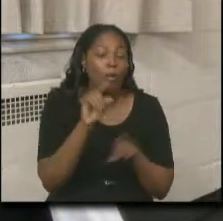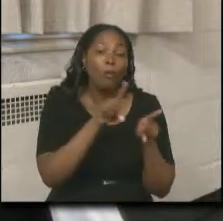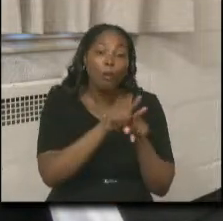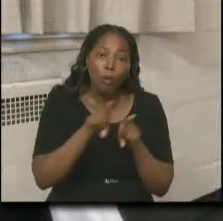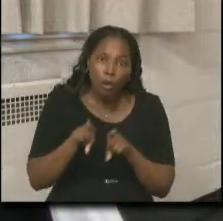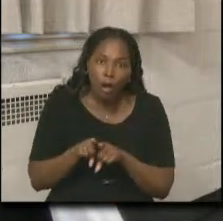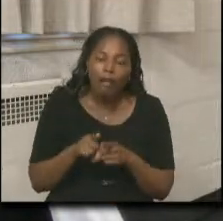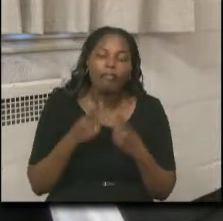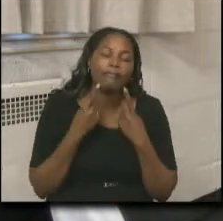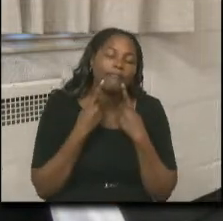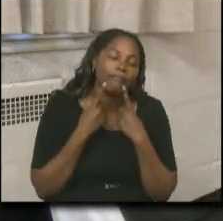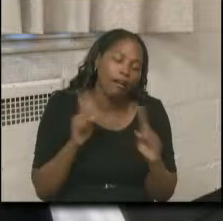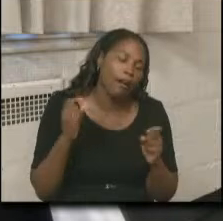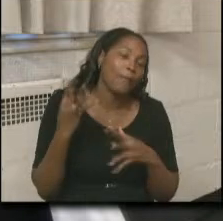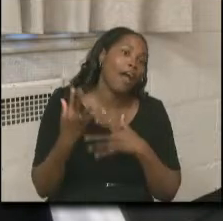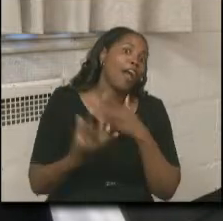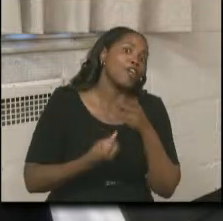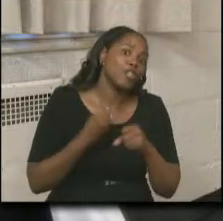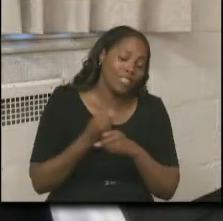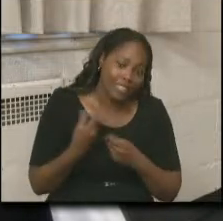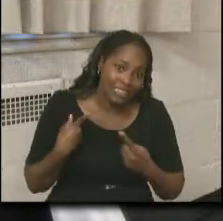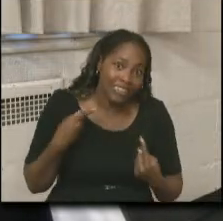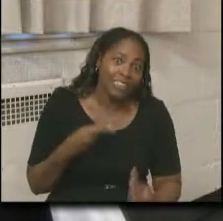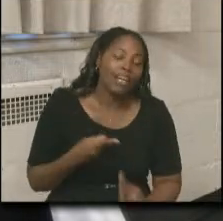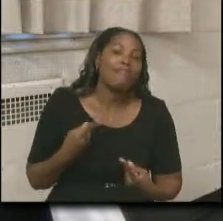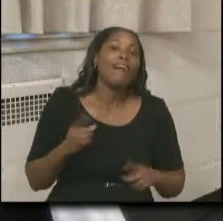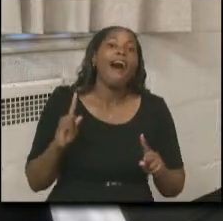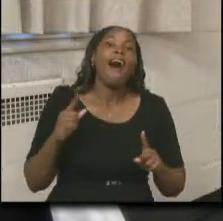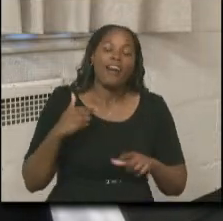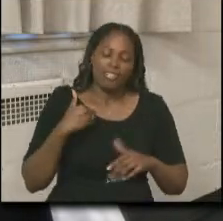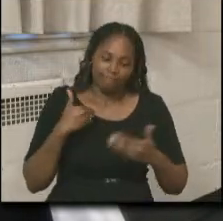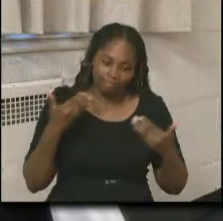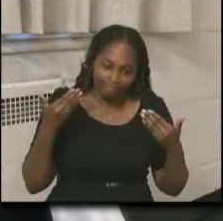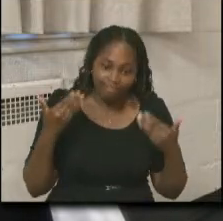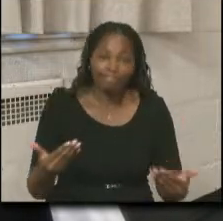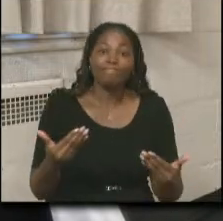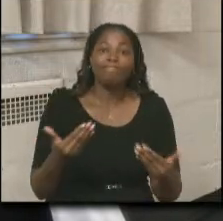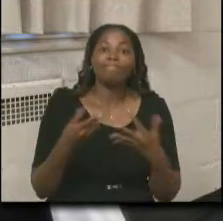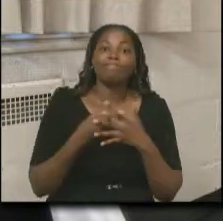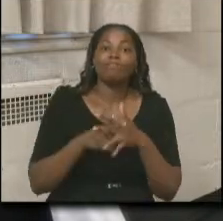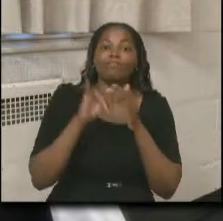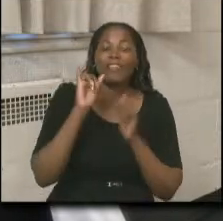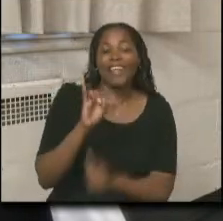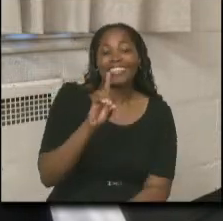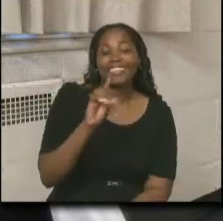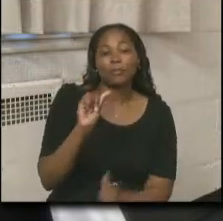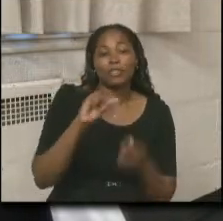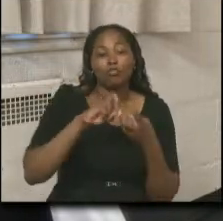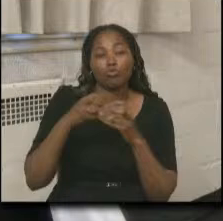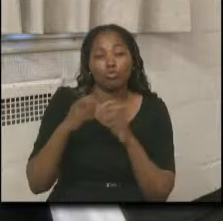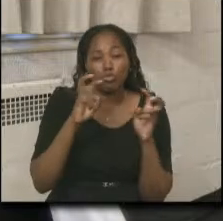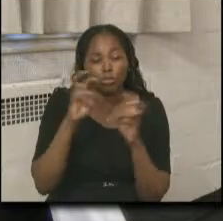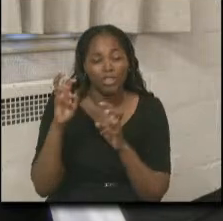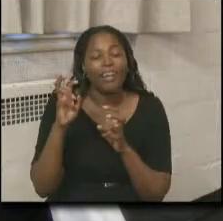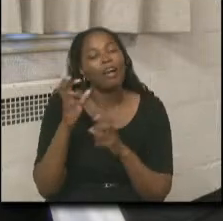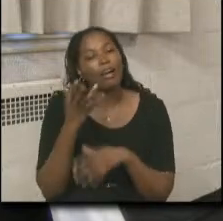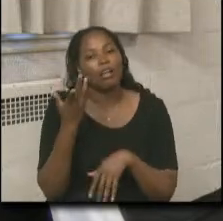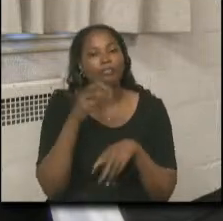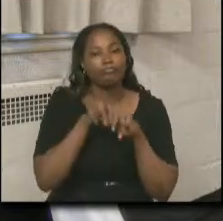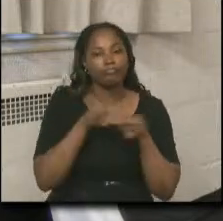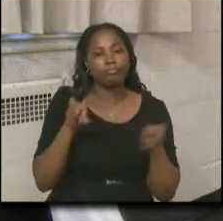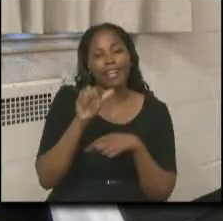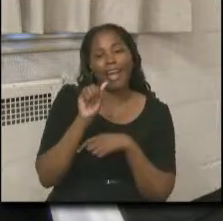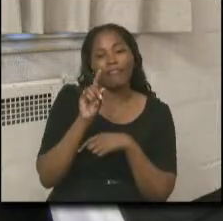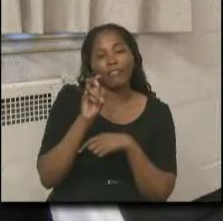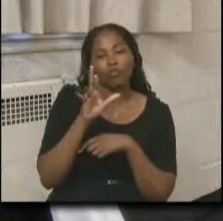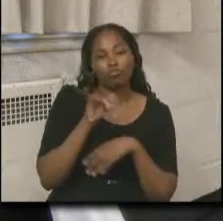actually finally, after many years, enact the Disability Issues Advisory Board, which is going to be a very, very crucial step in